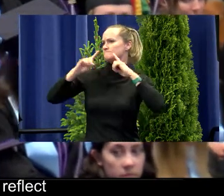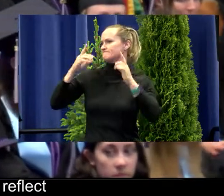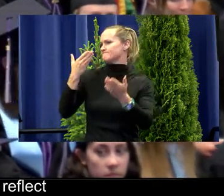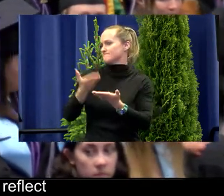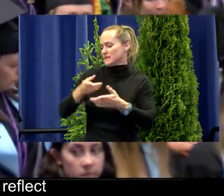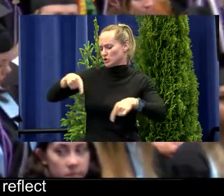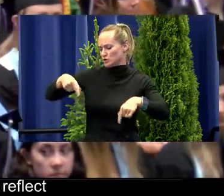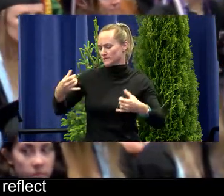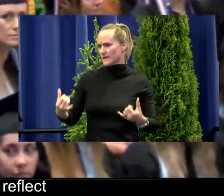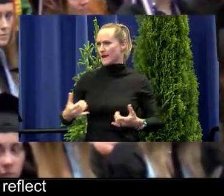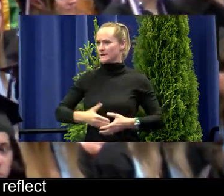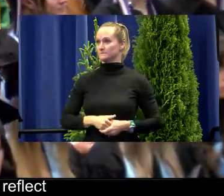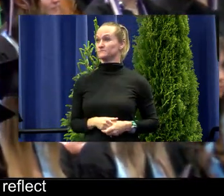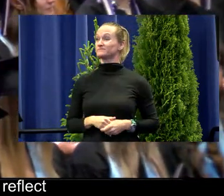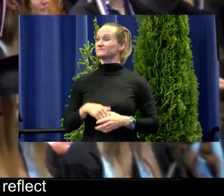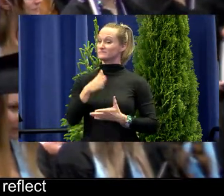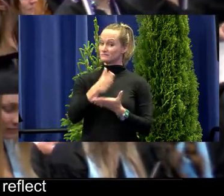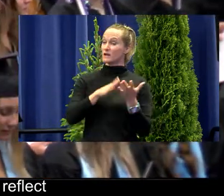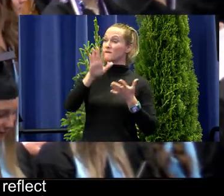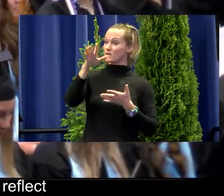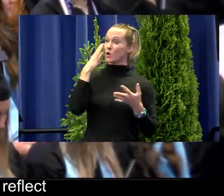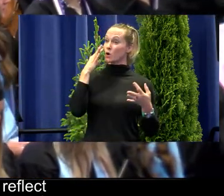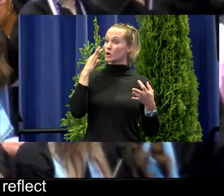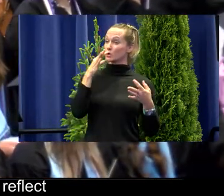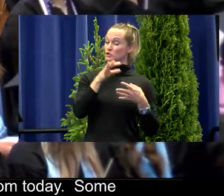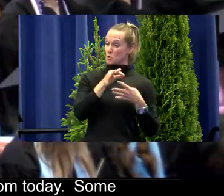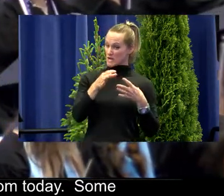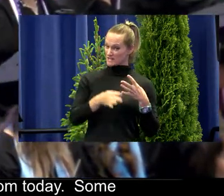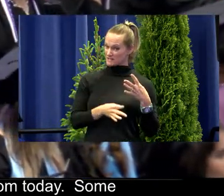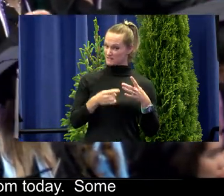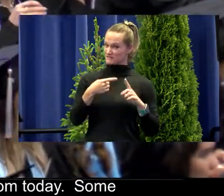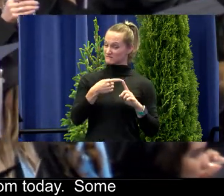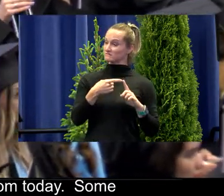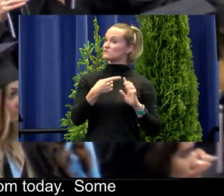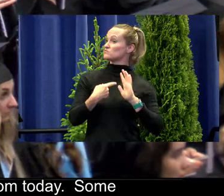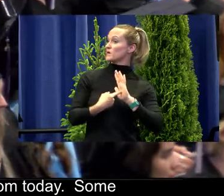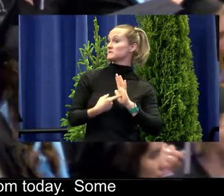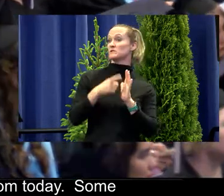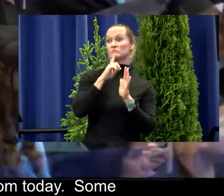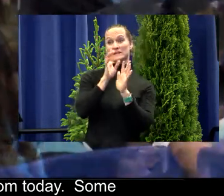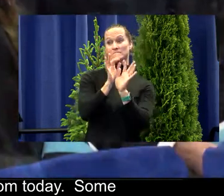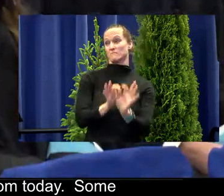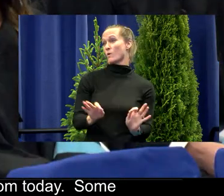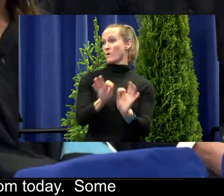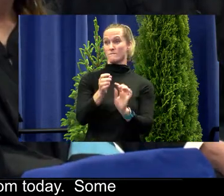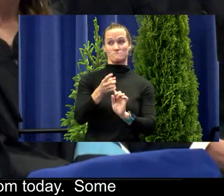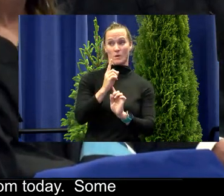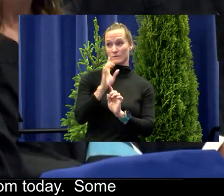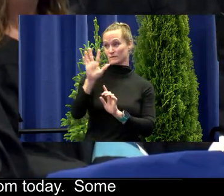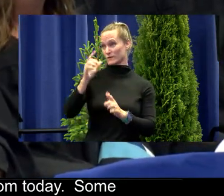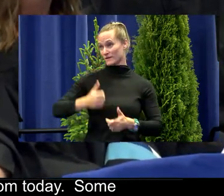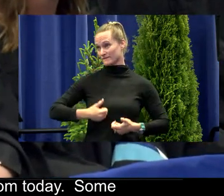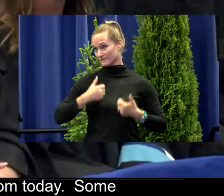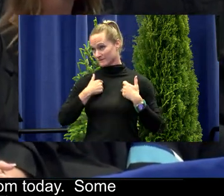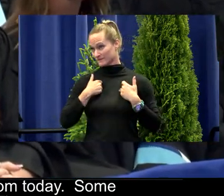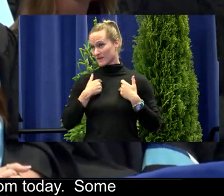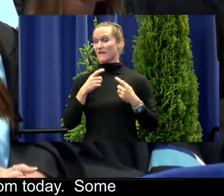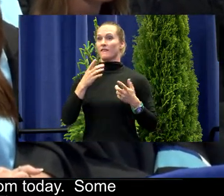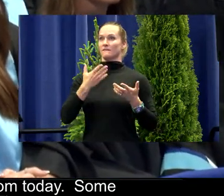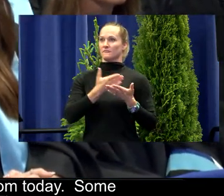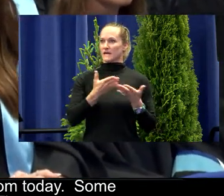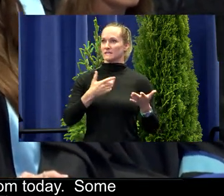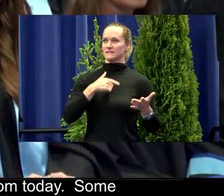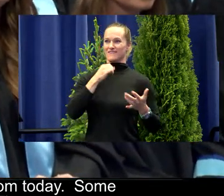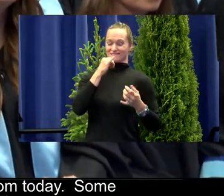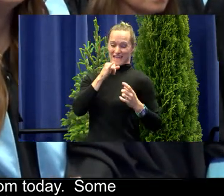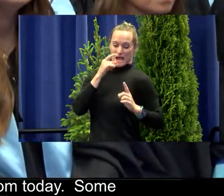today. Some of those choices represent what we might call critical junctures. These are things that alter the